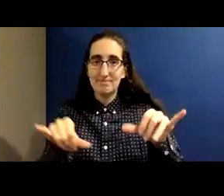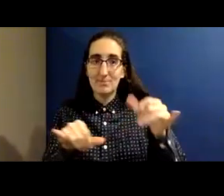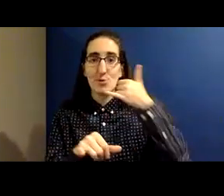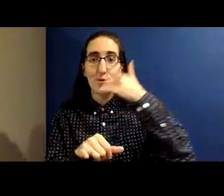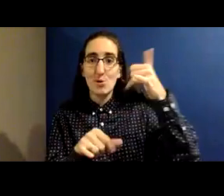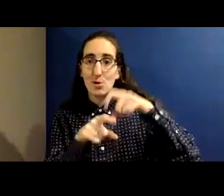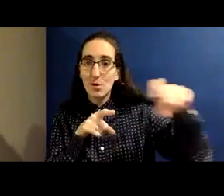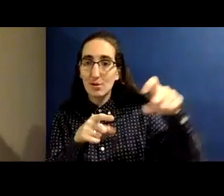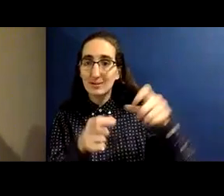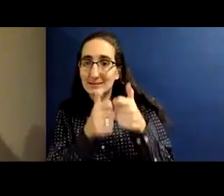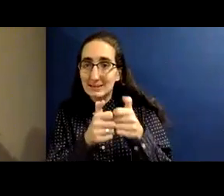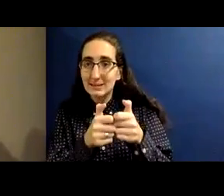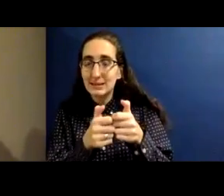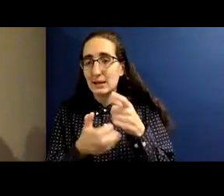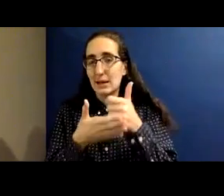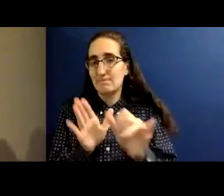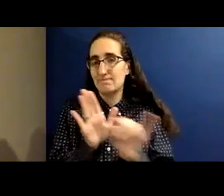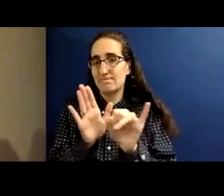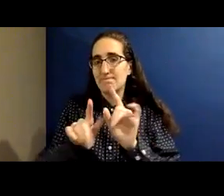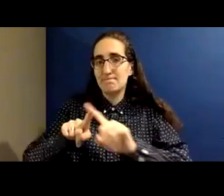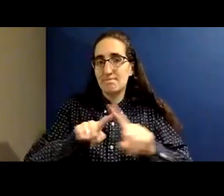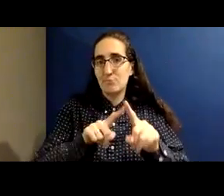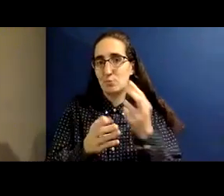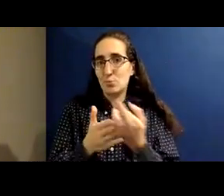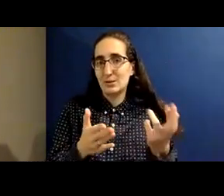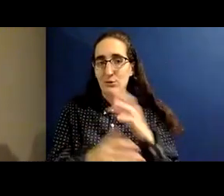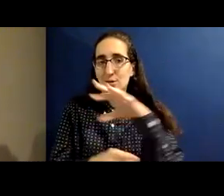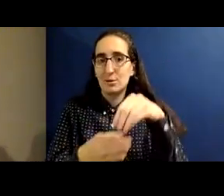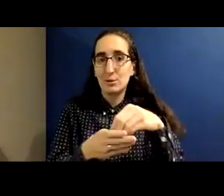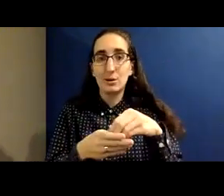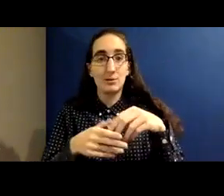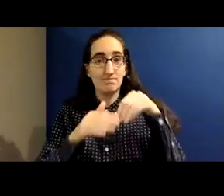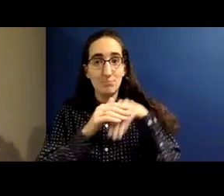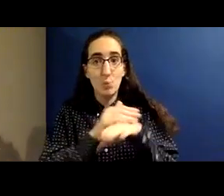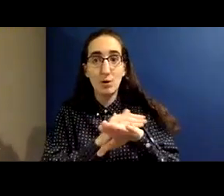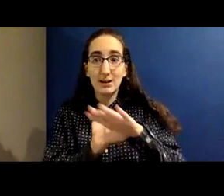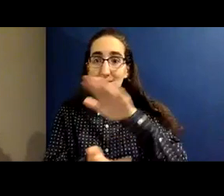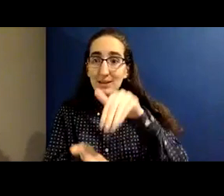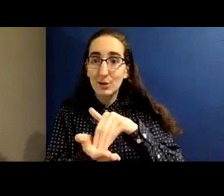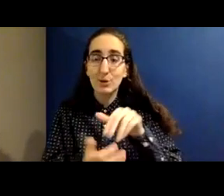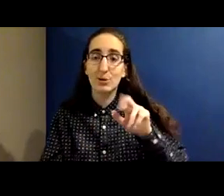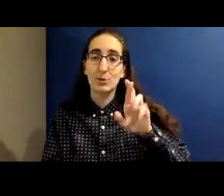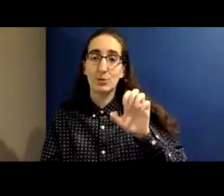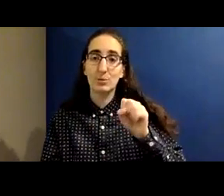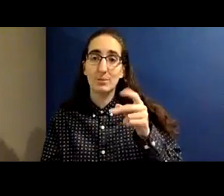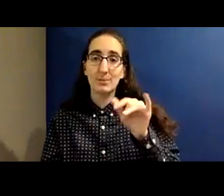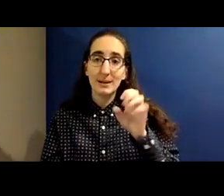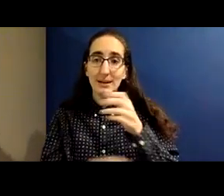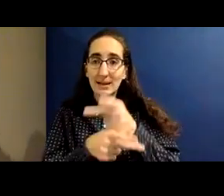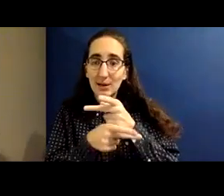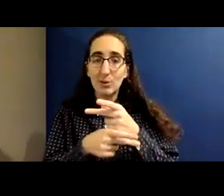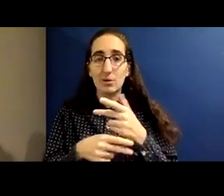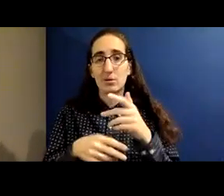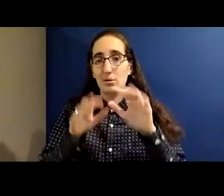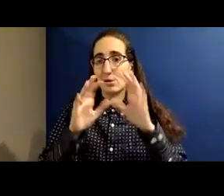number or texting will help identify different resources, including like walk-in centers, respite care, mobile crisis